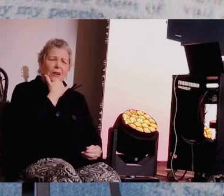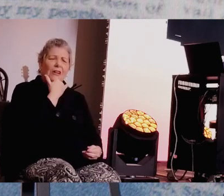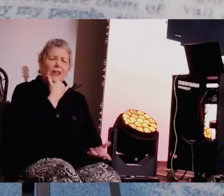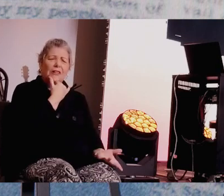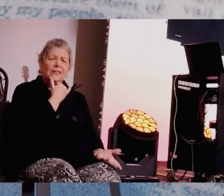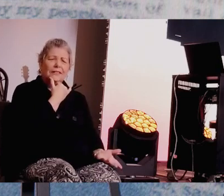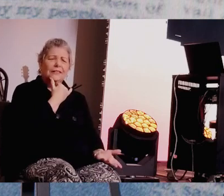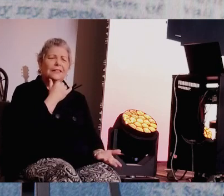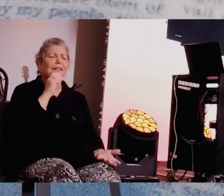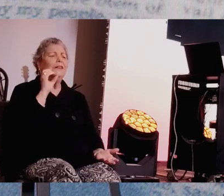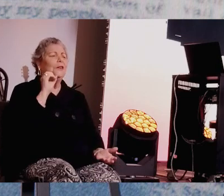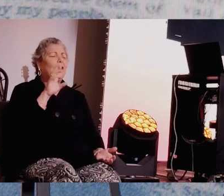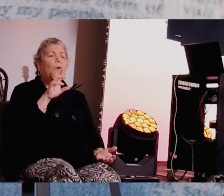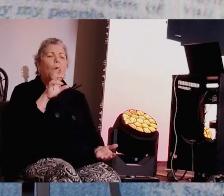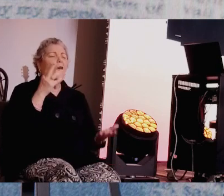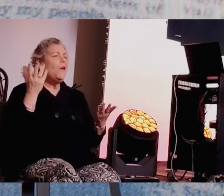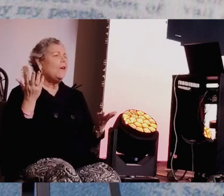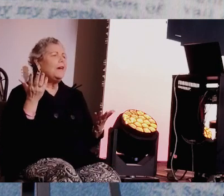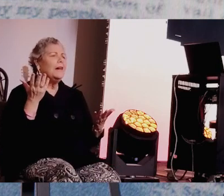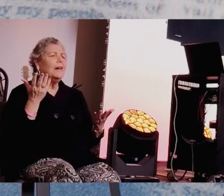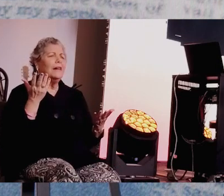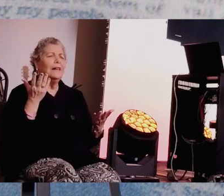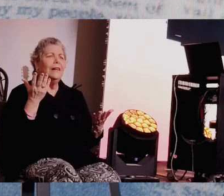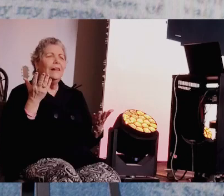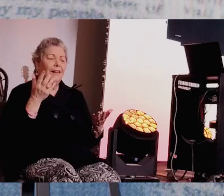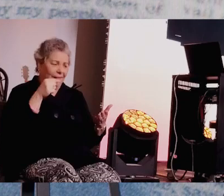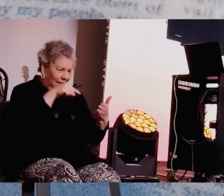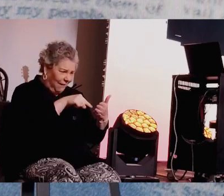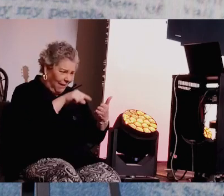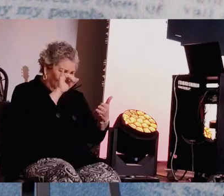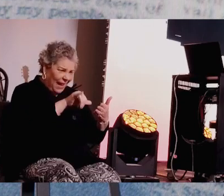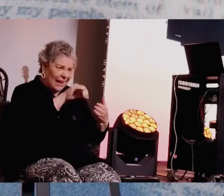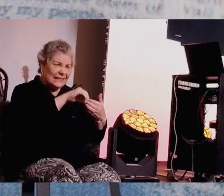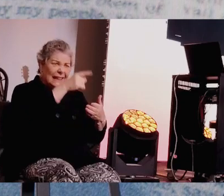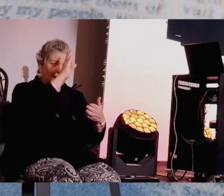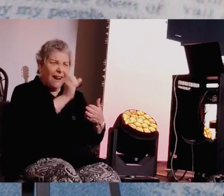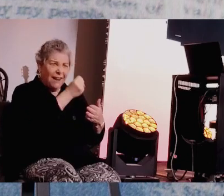Or there's a revelation to be gained, like, that's in God's word?